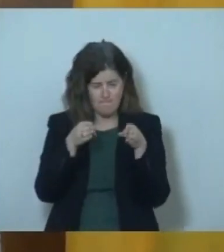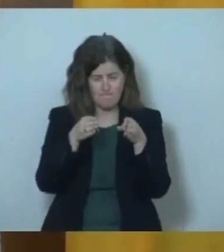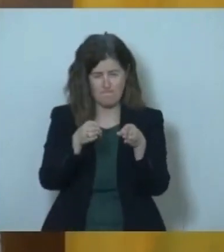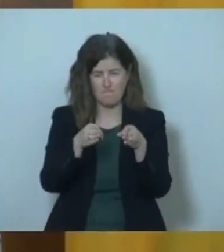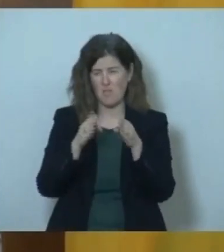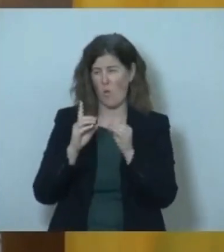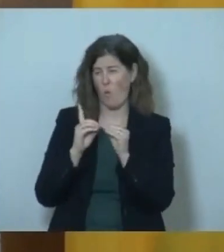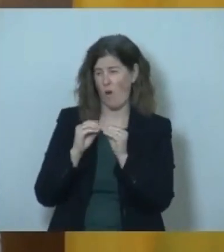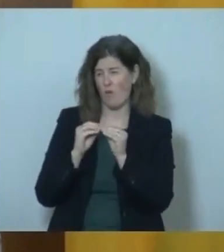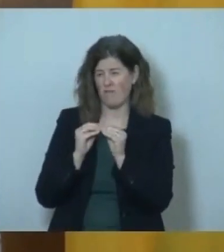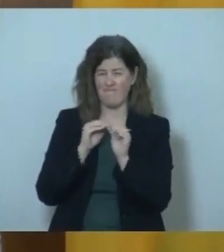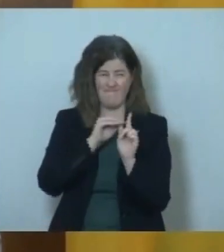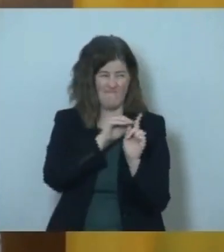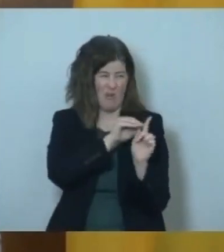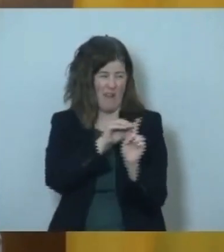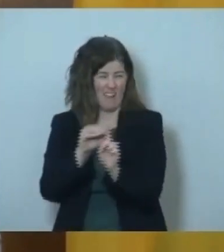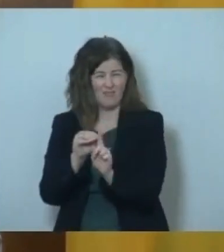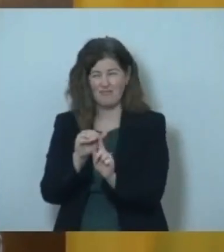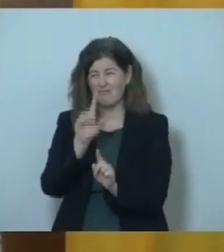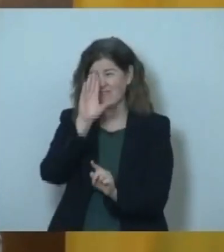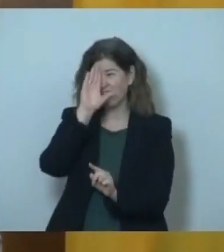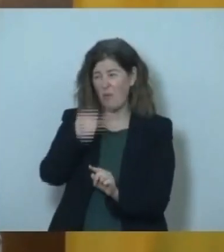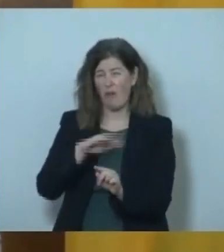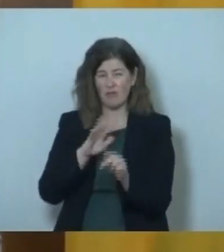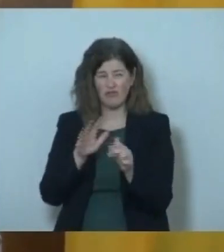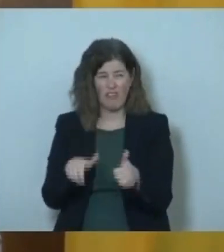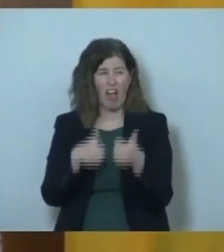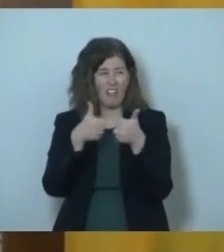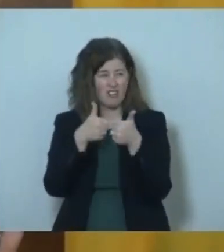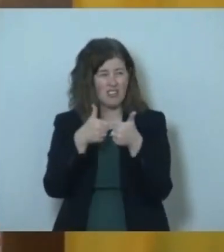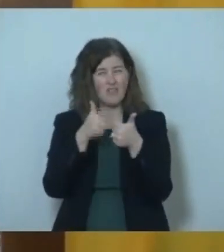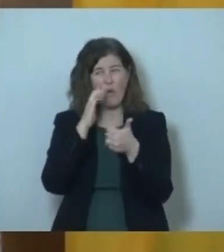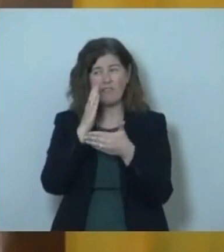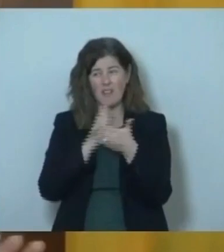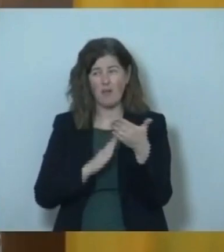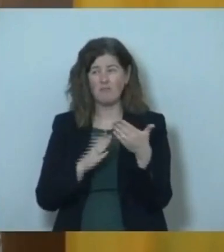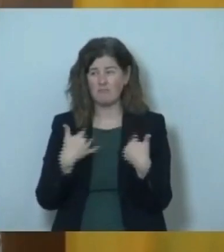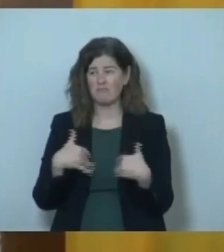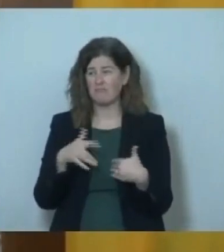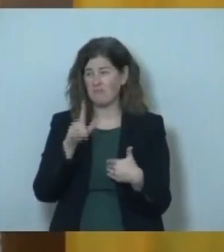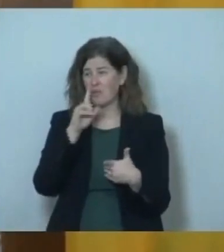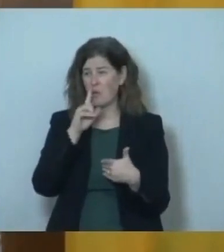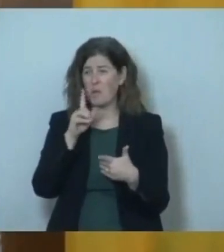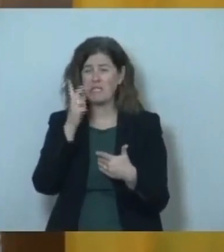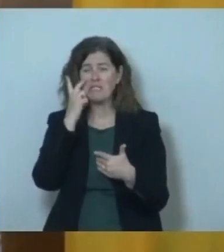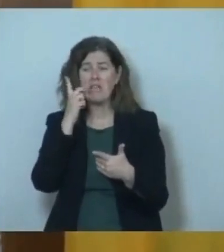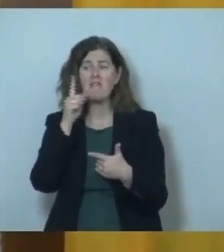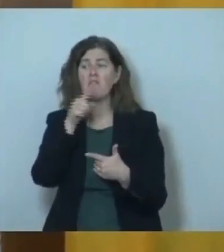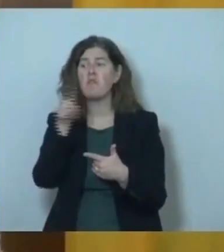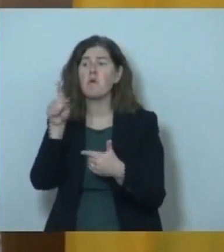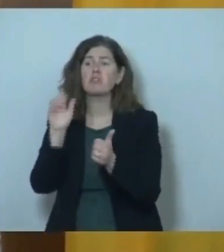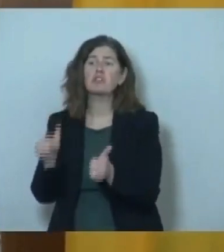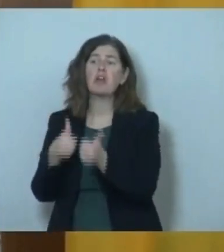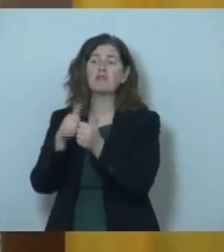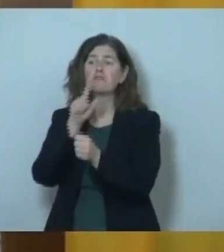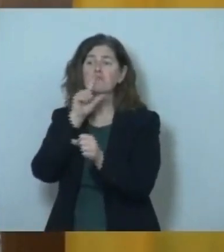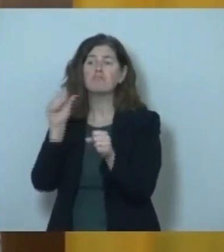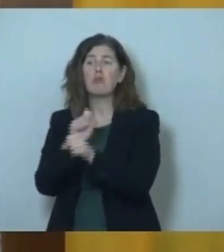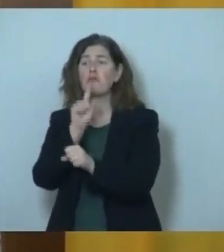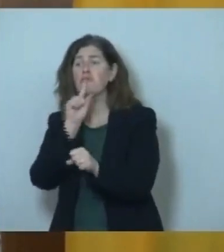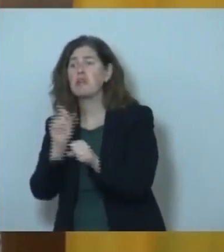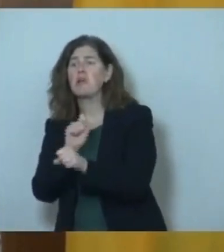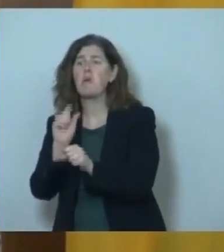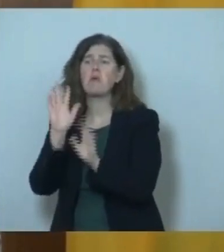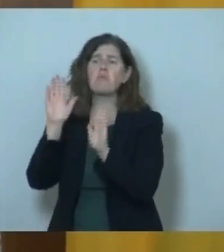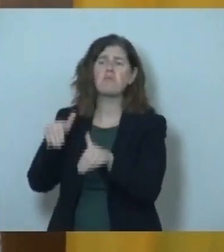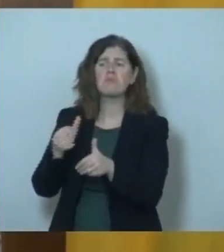more reminder. There are challenges to some states, and we'll see whether those bear out to be real challenges or not, about